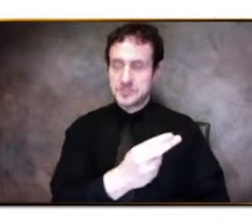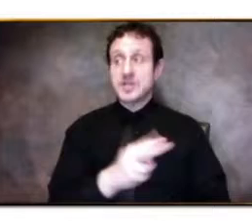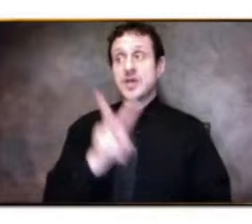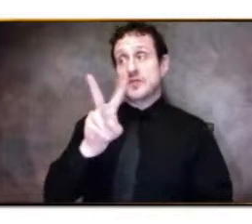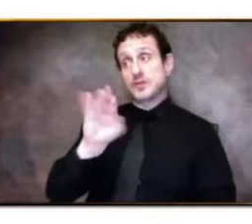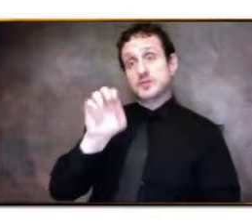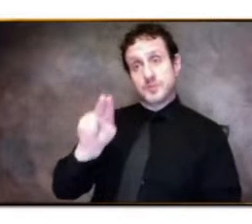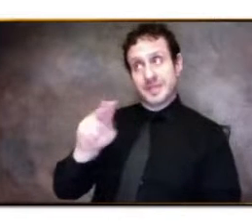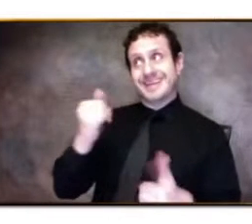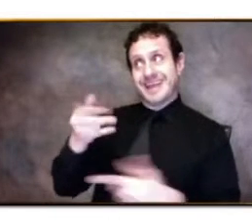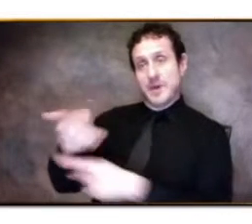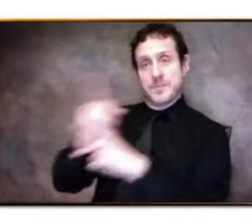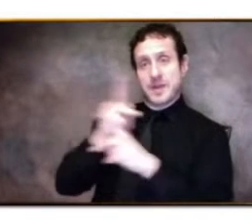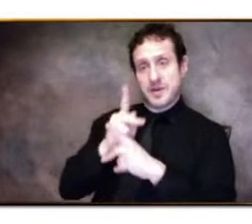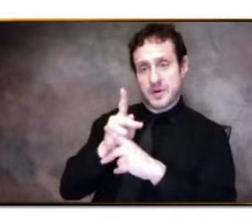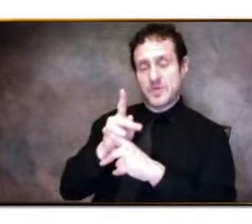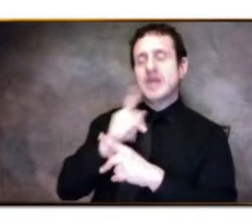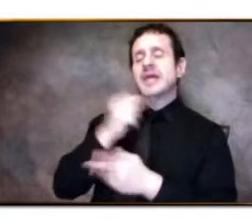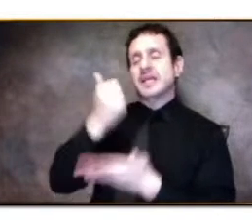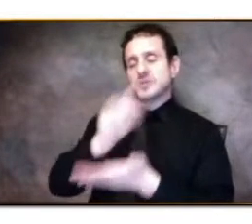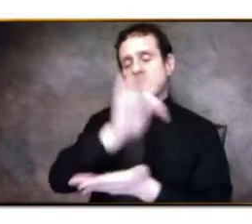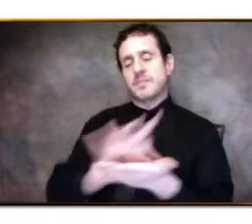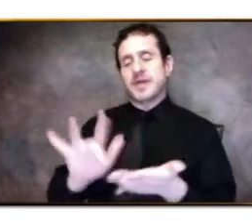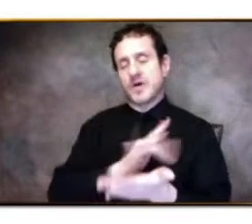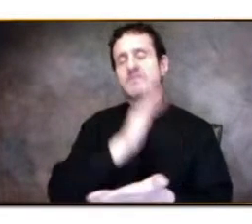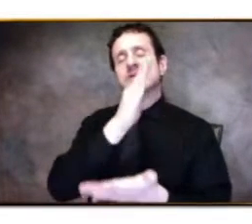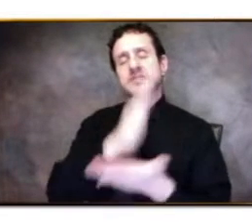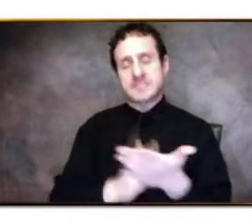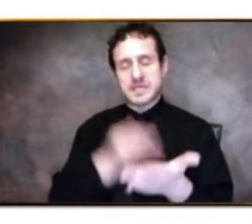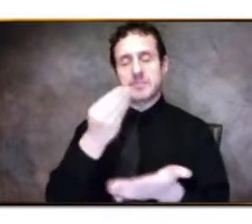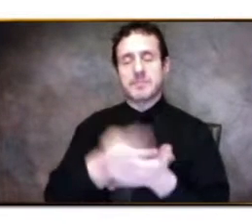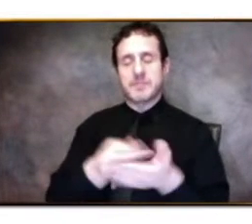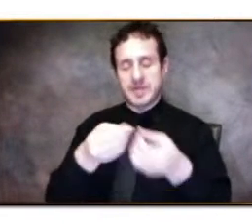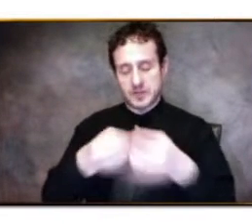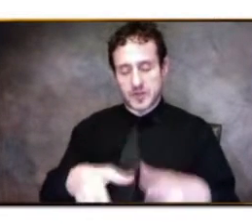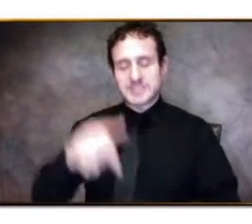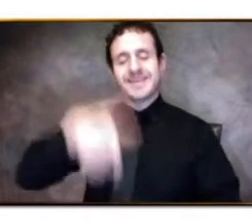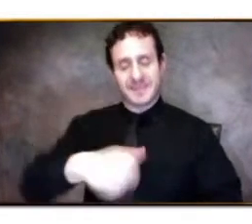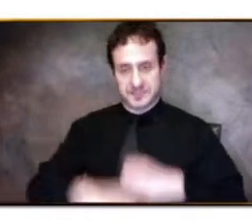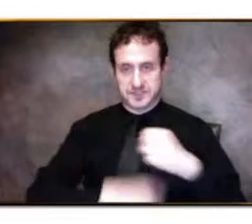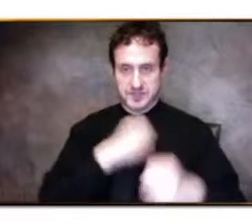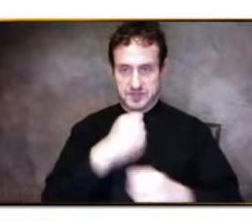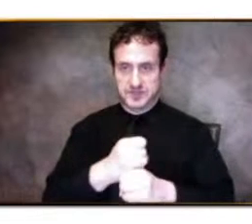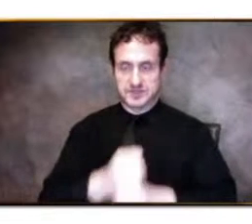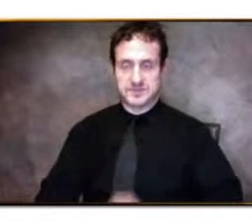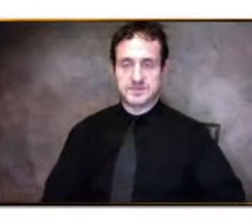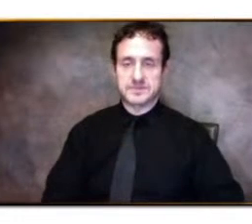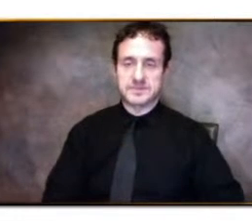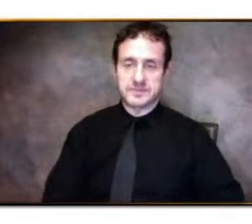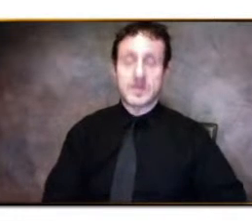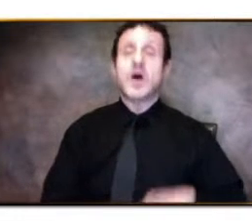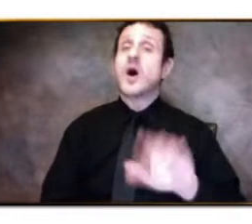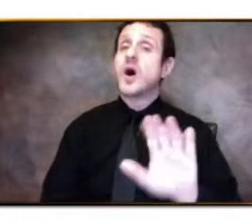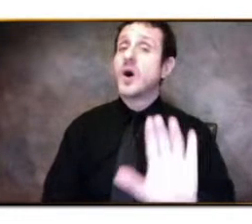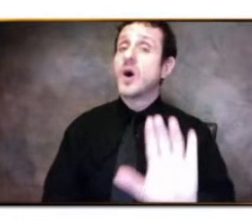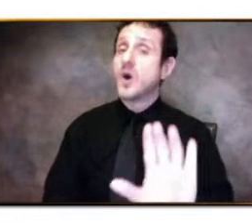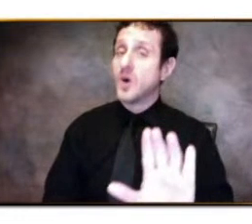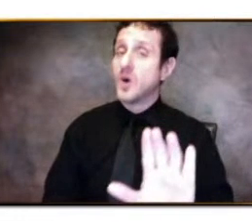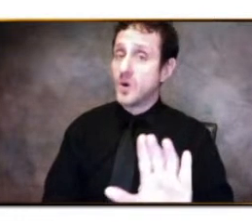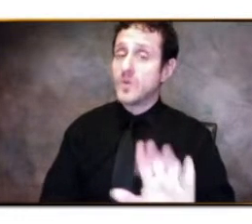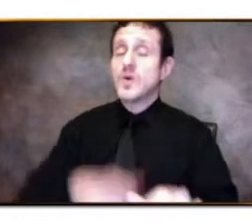try to cover a portion of the losses from this fiscal year. And to remind